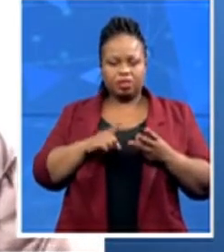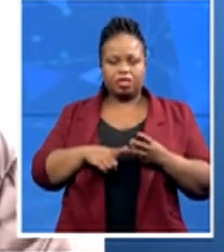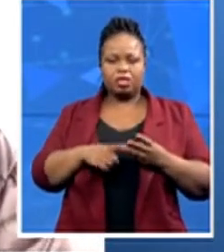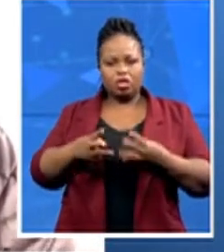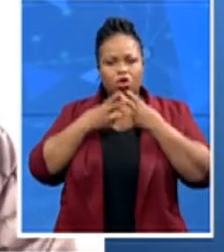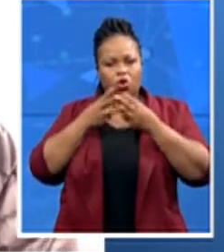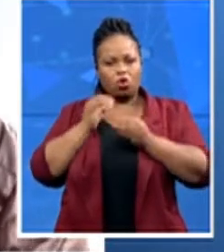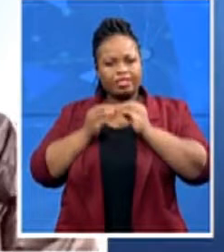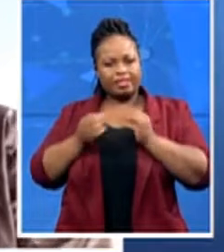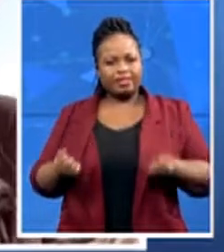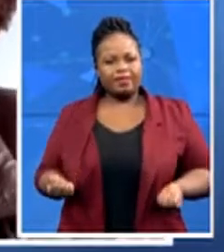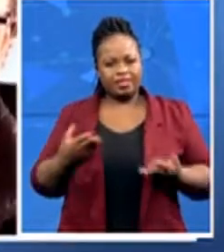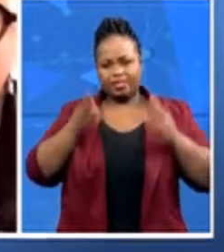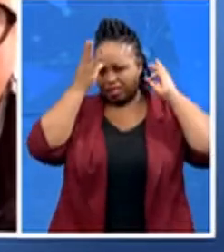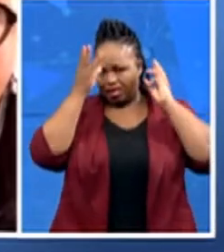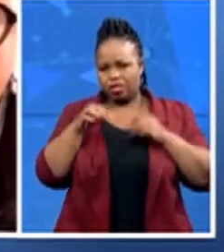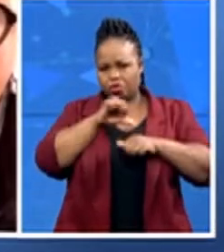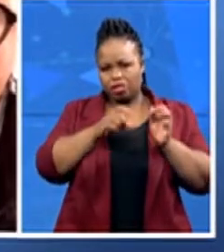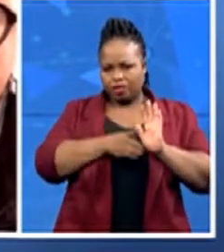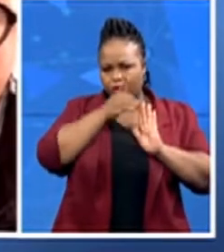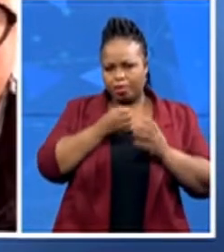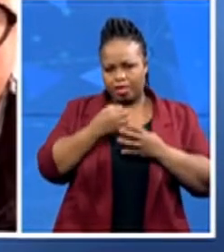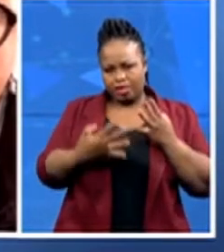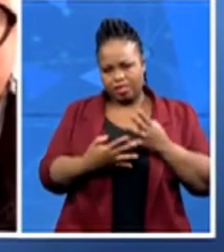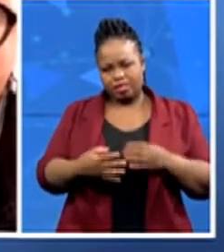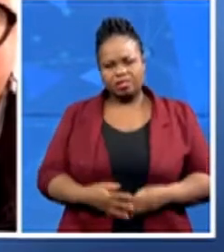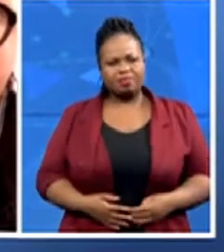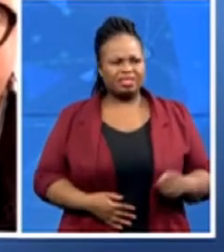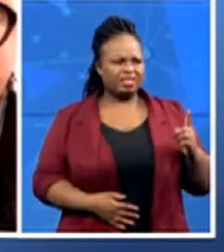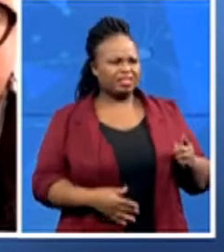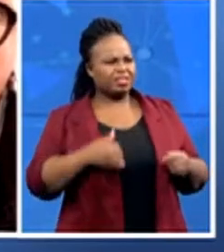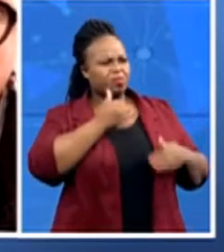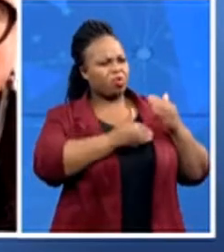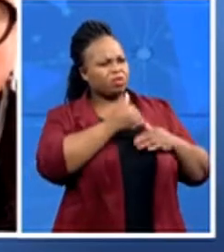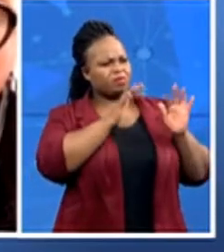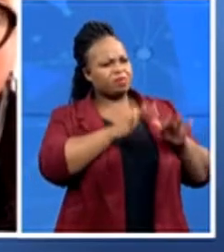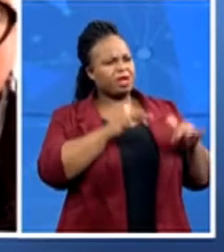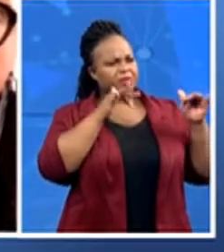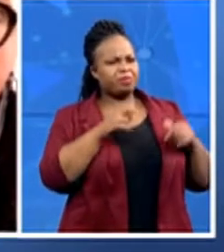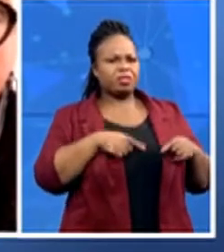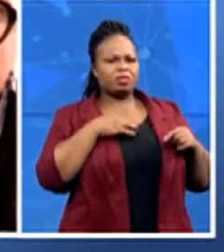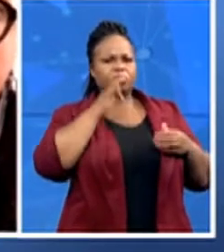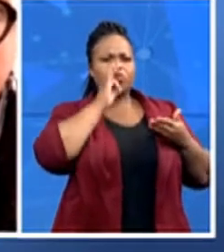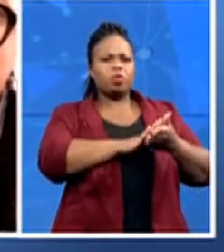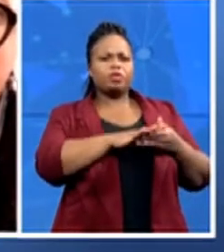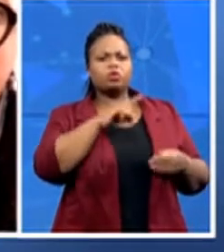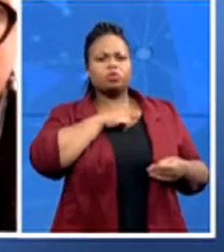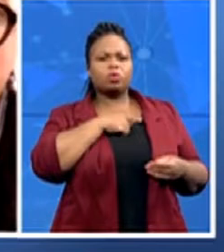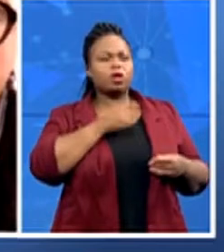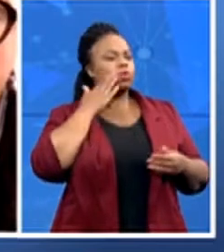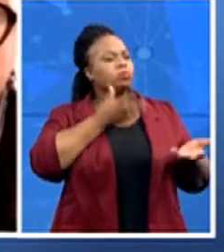development. This might be a parliamentary process, but it's part of the promises made in interactions between yourselves and other